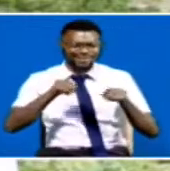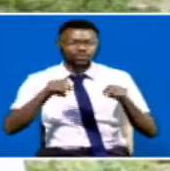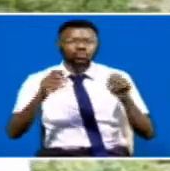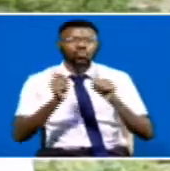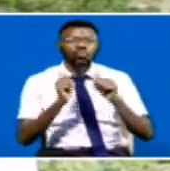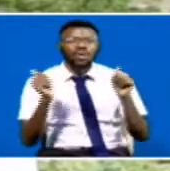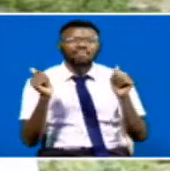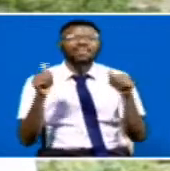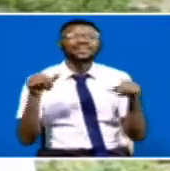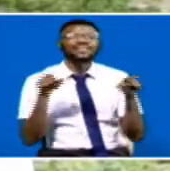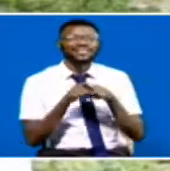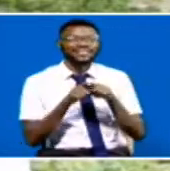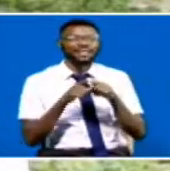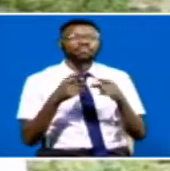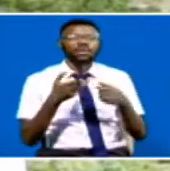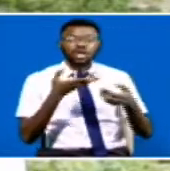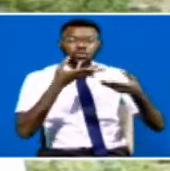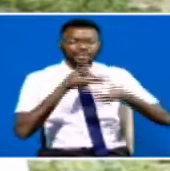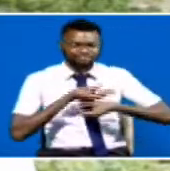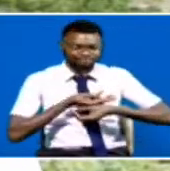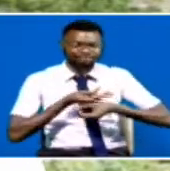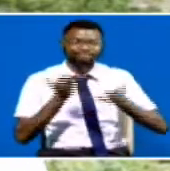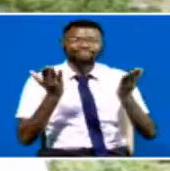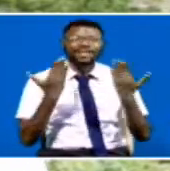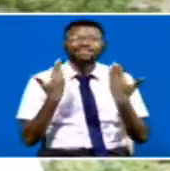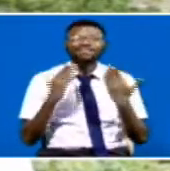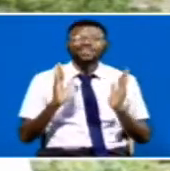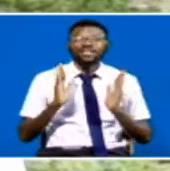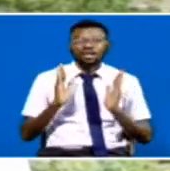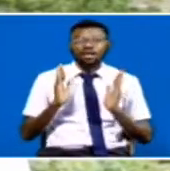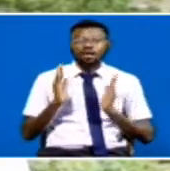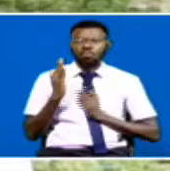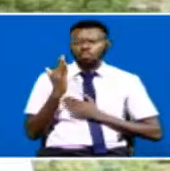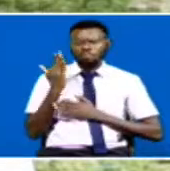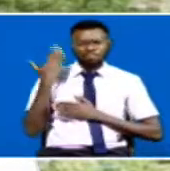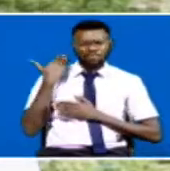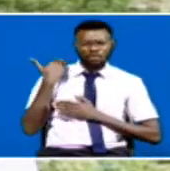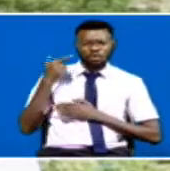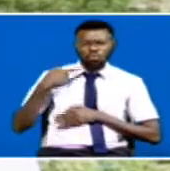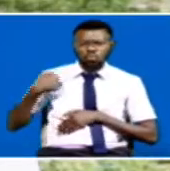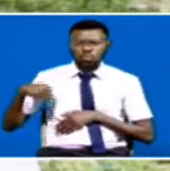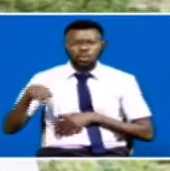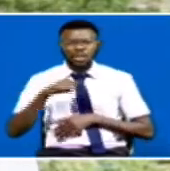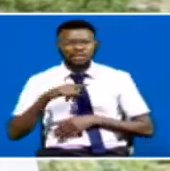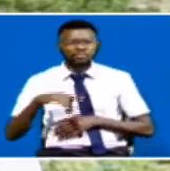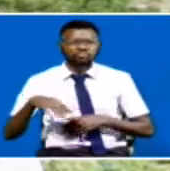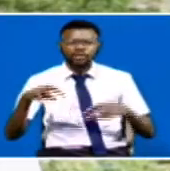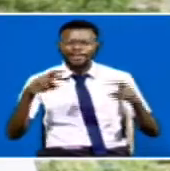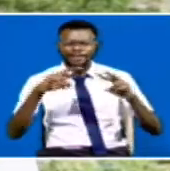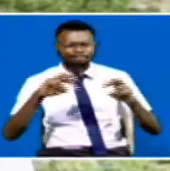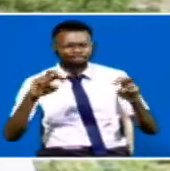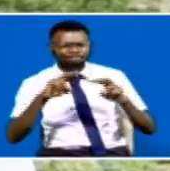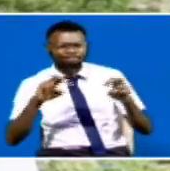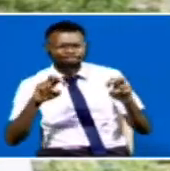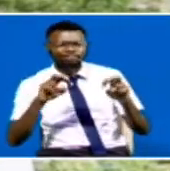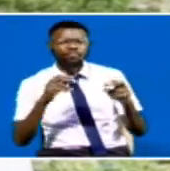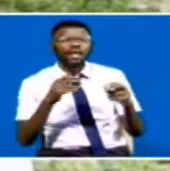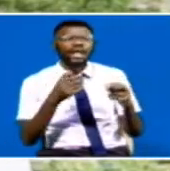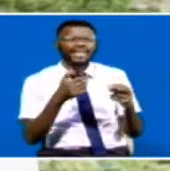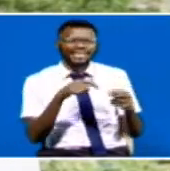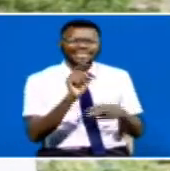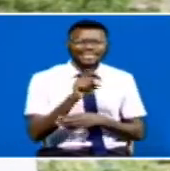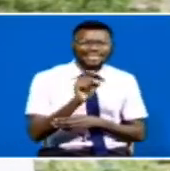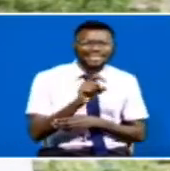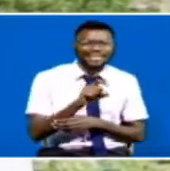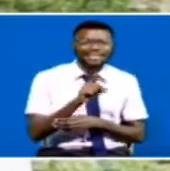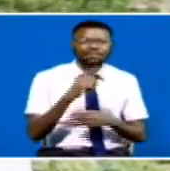And those are, again, supplies that, based on our assessment, are rarely considered as a priority within